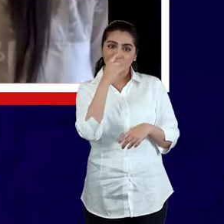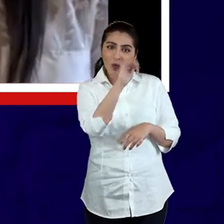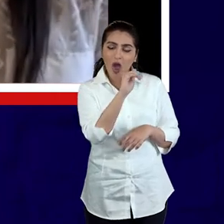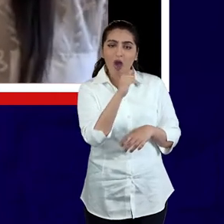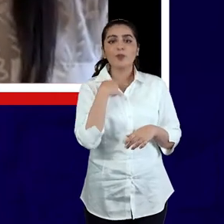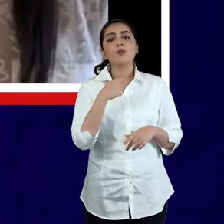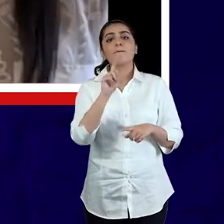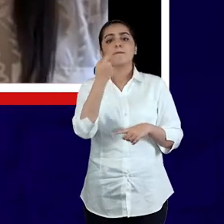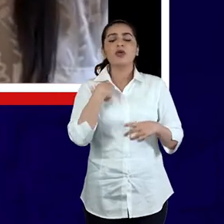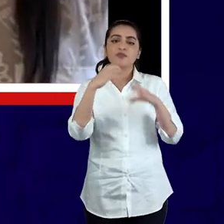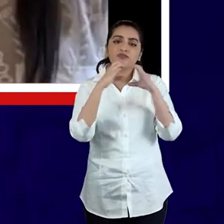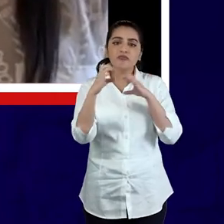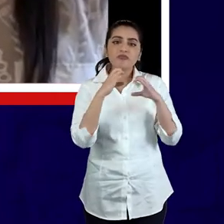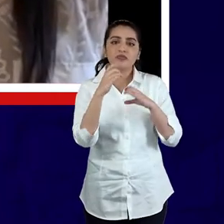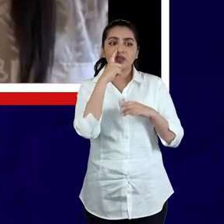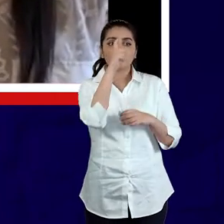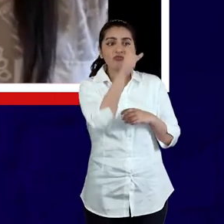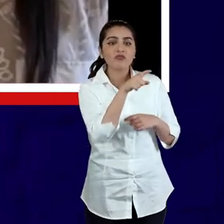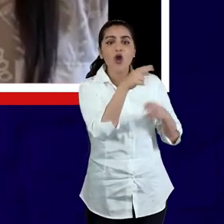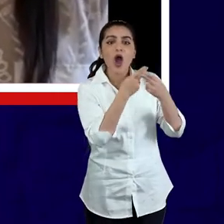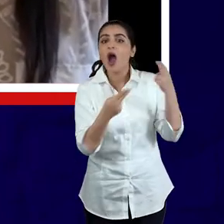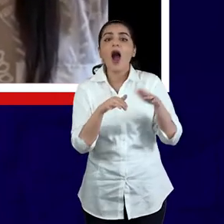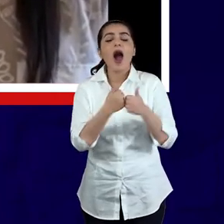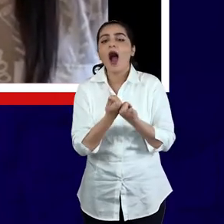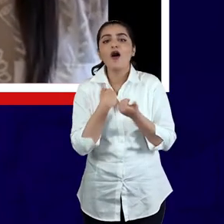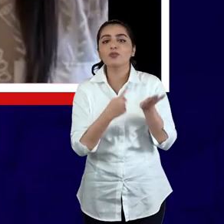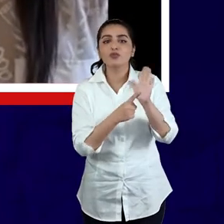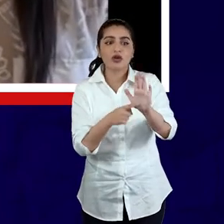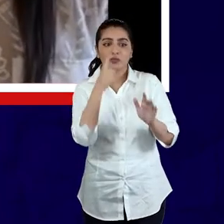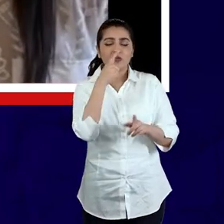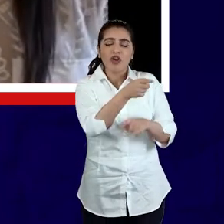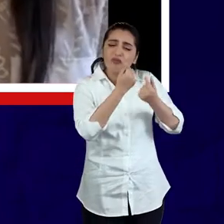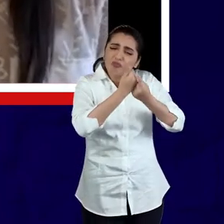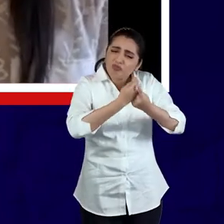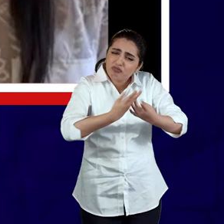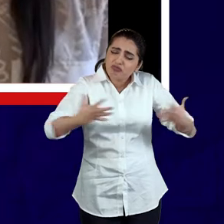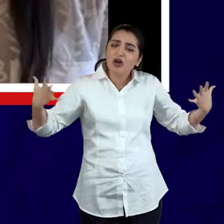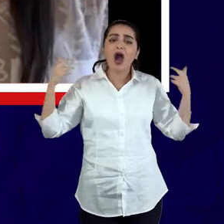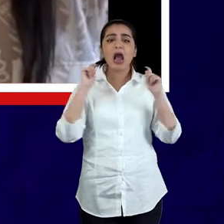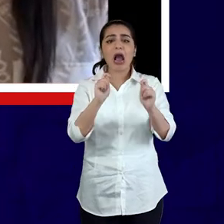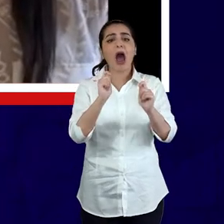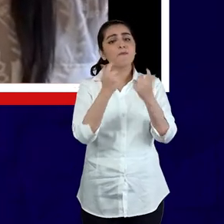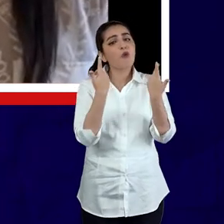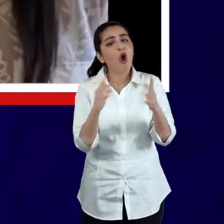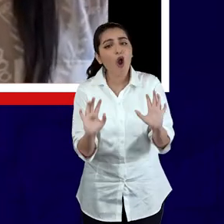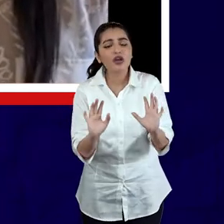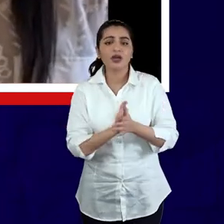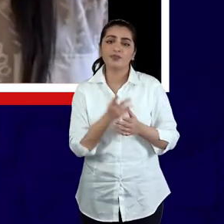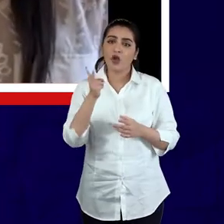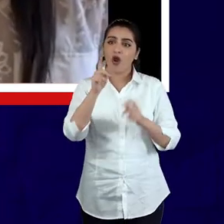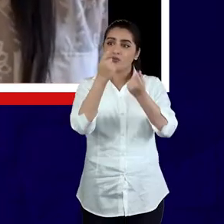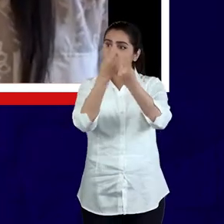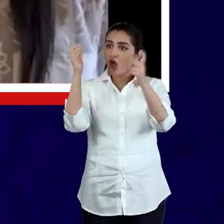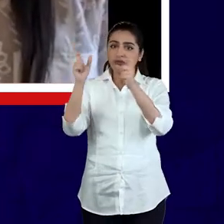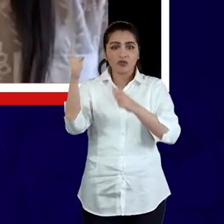we discussed how I would introduce Yasmeen Appa, actually, because she's done so many profound things. A lot of